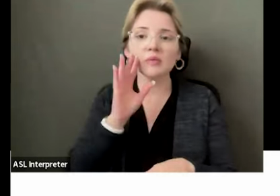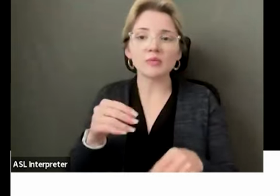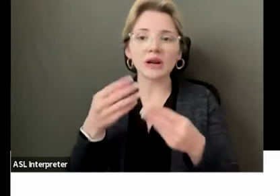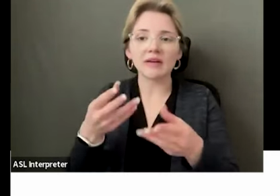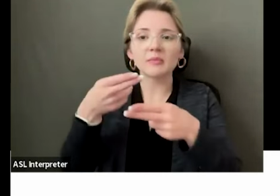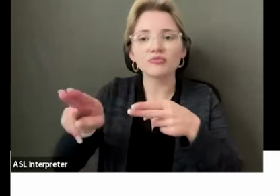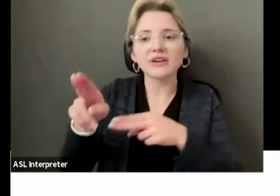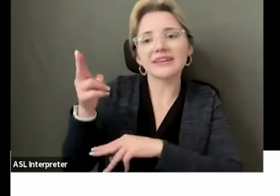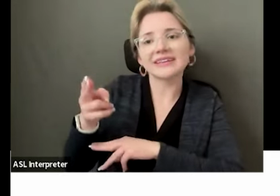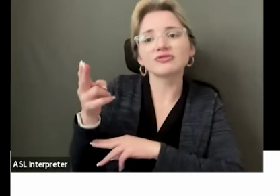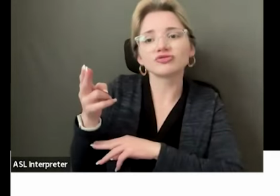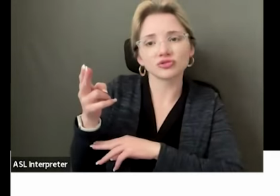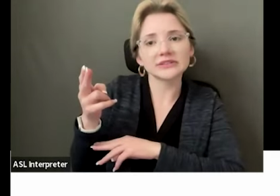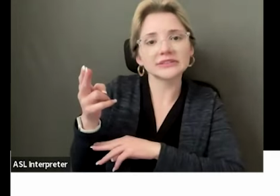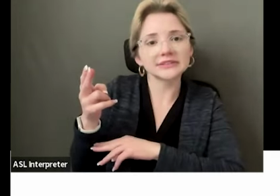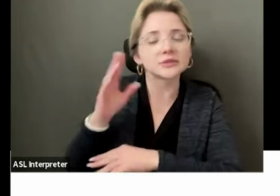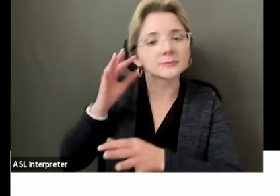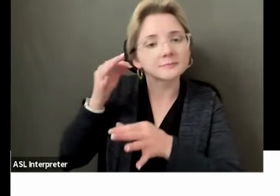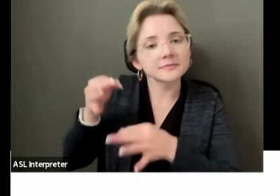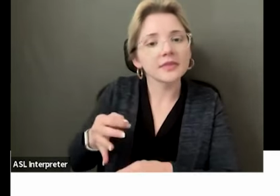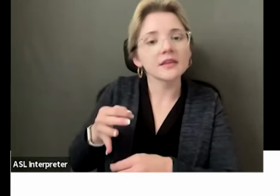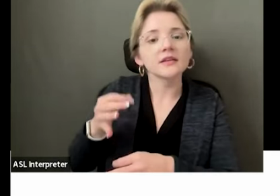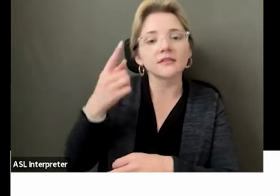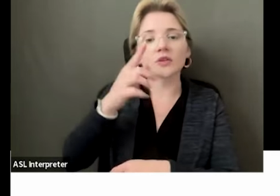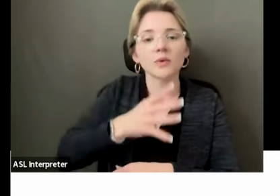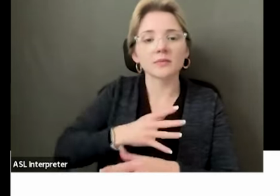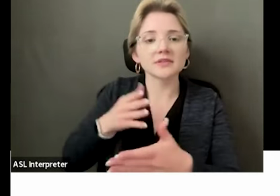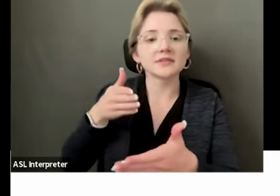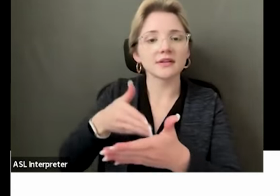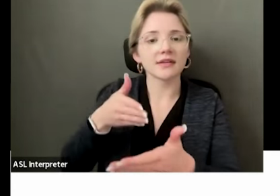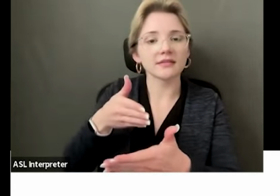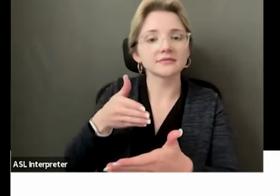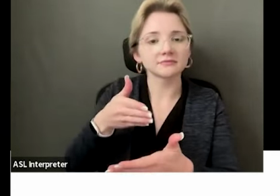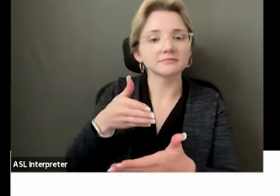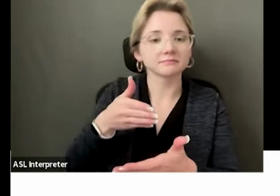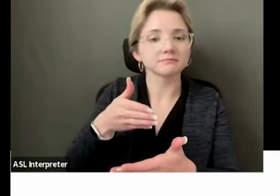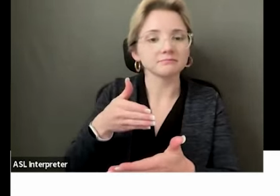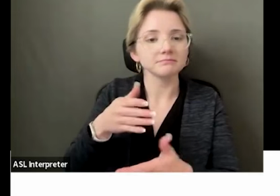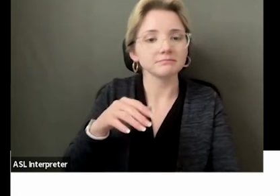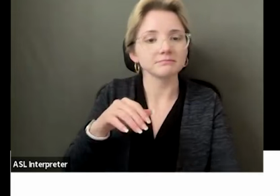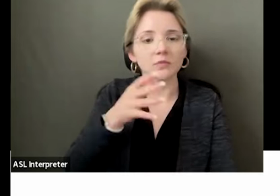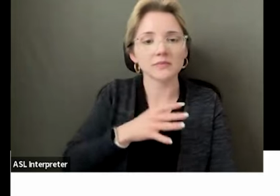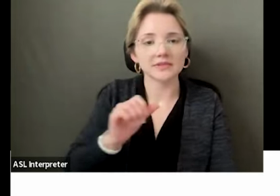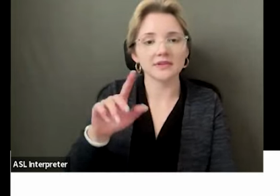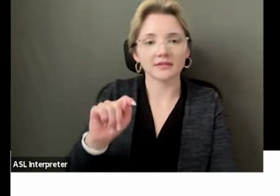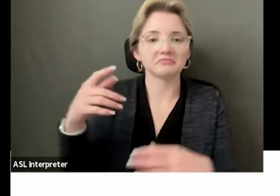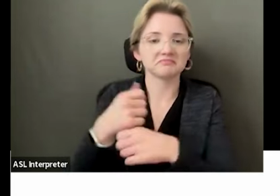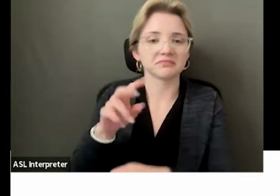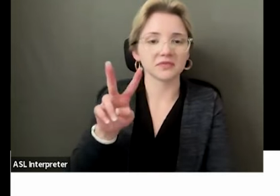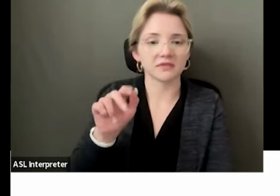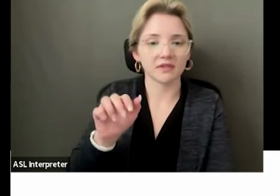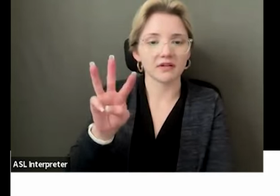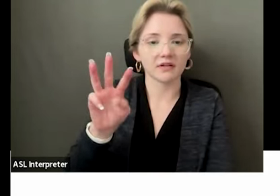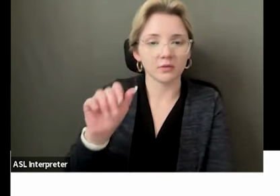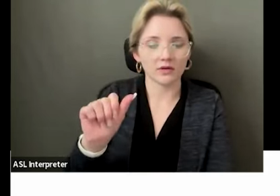of the Violence Against Women Act, VAWA, you'll hear us refer to VAWA throughout the rest of this